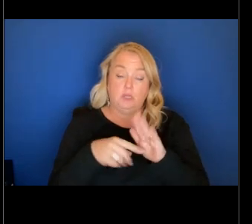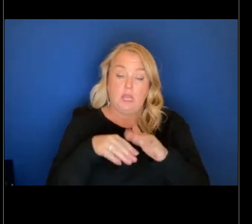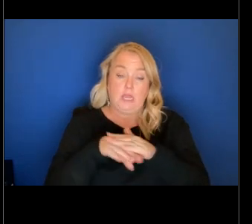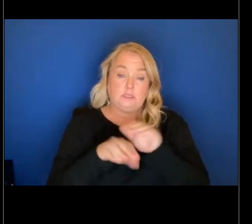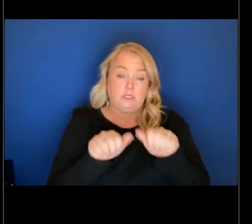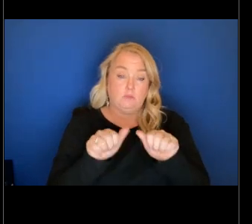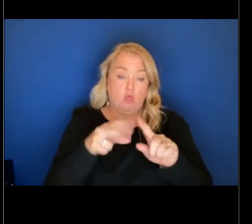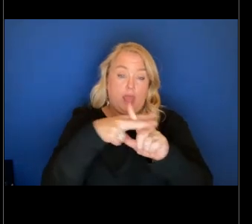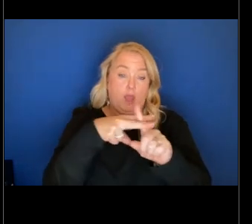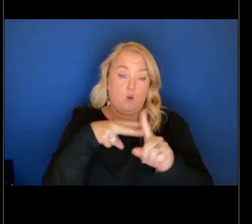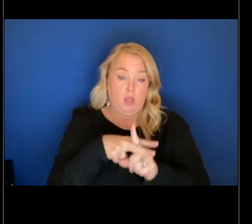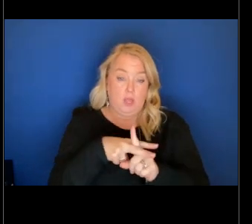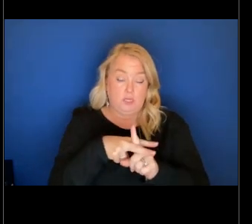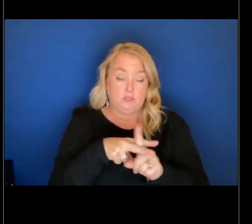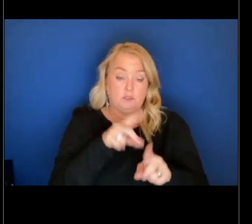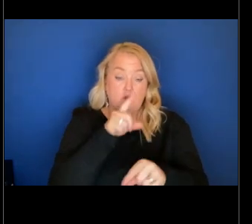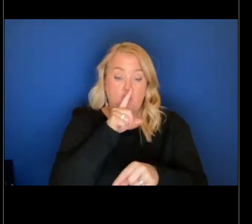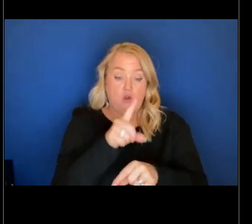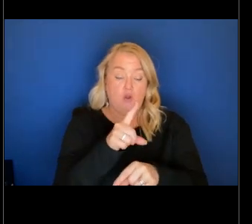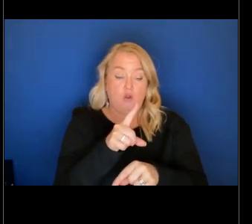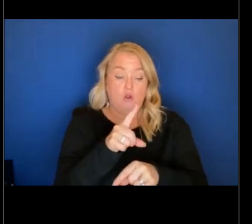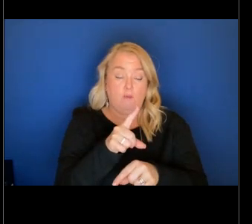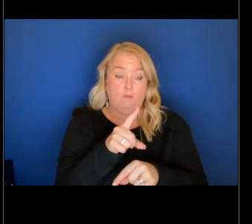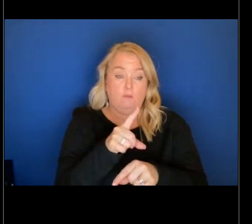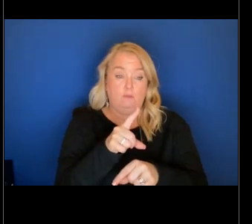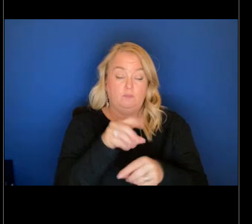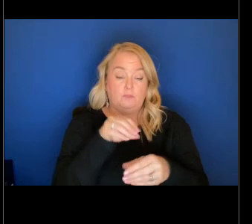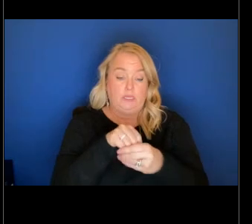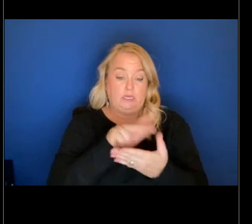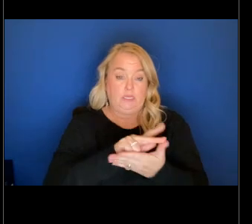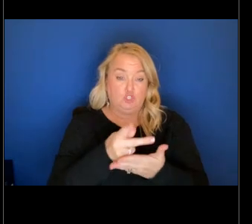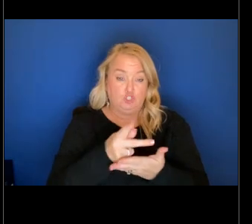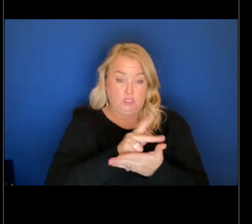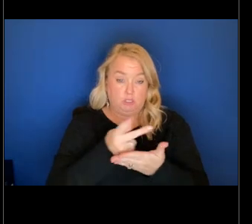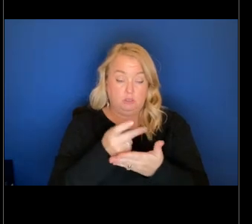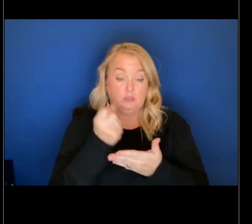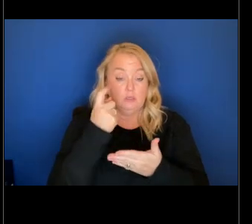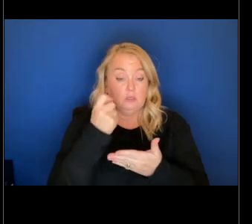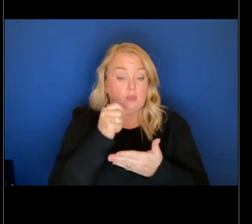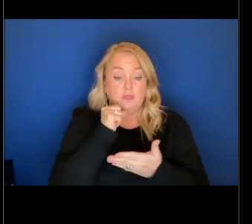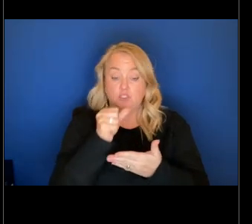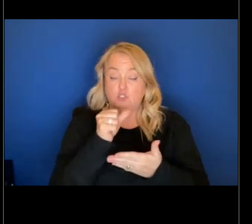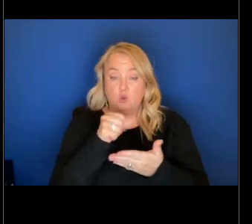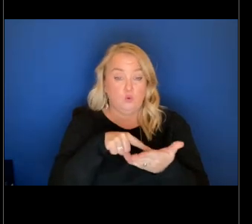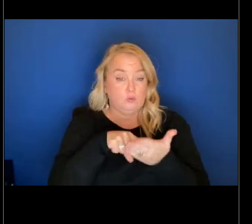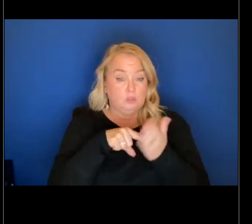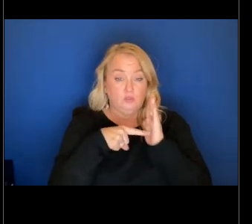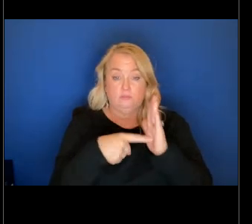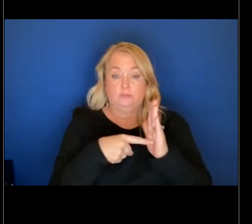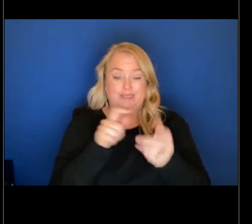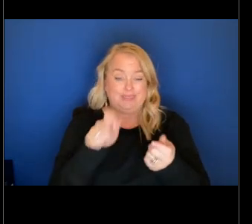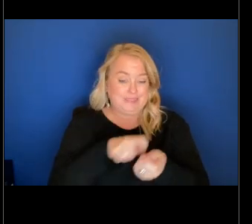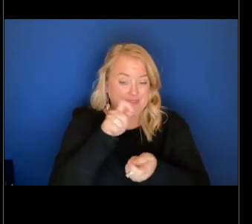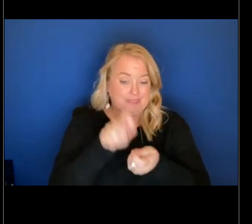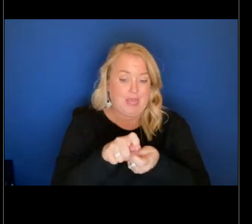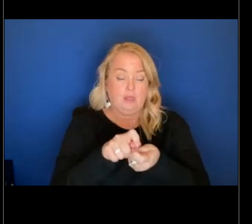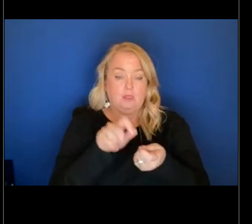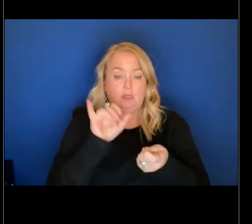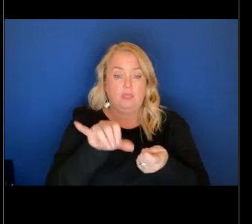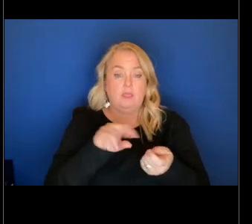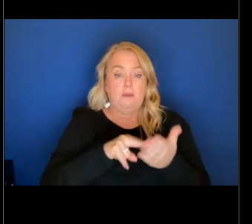accessible outlets be provided within kitchen areas. Now, they do not specify exactly what a kitchen area is, but